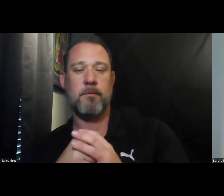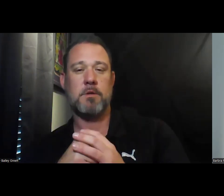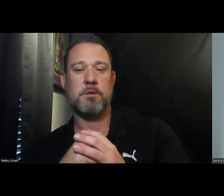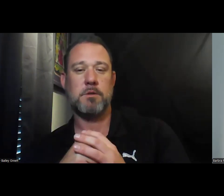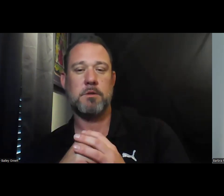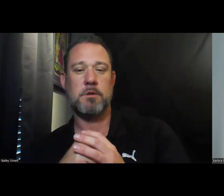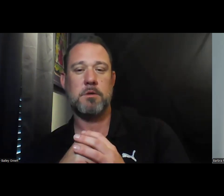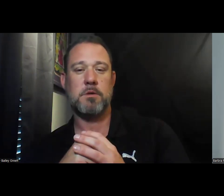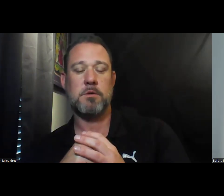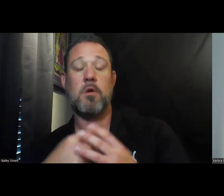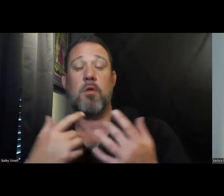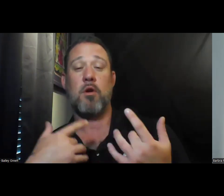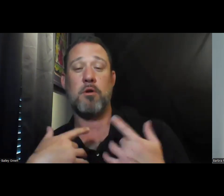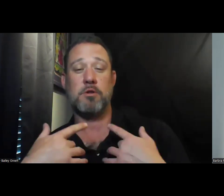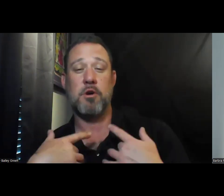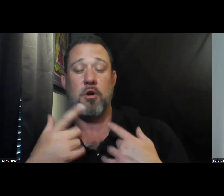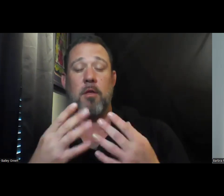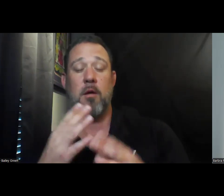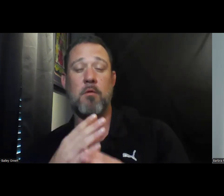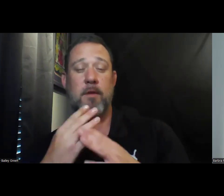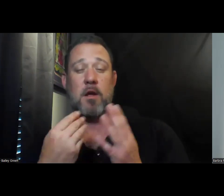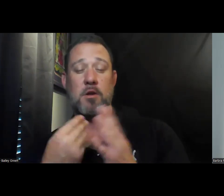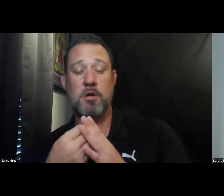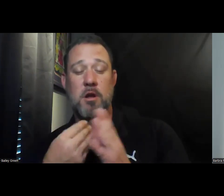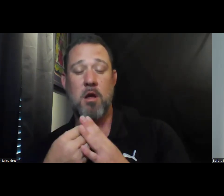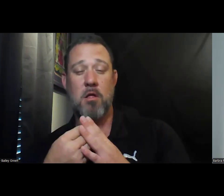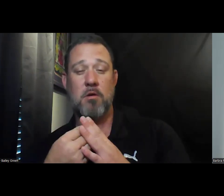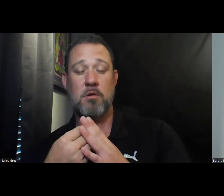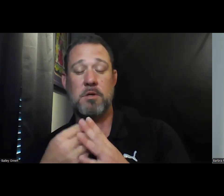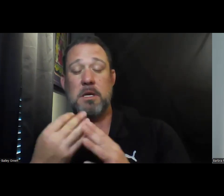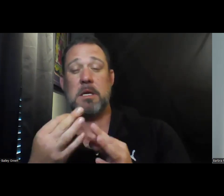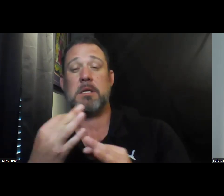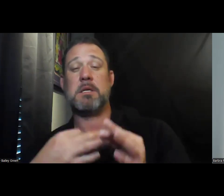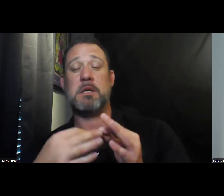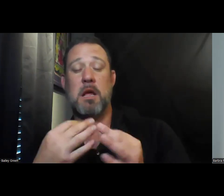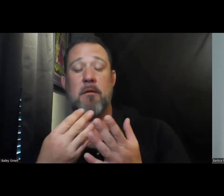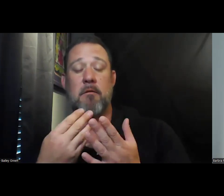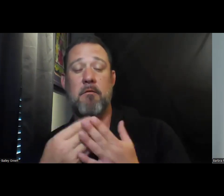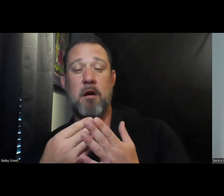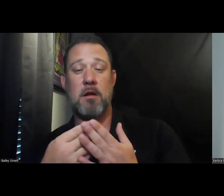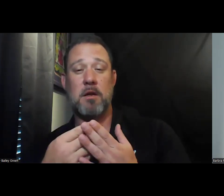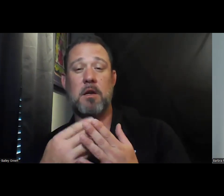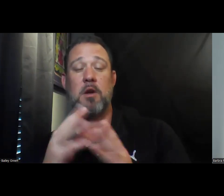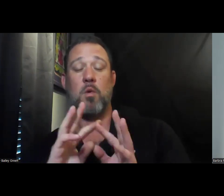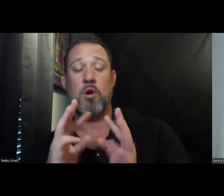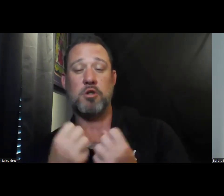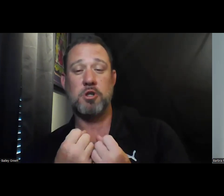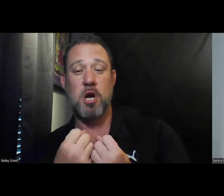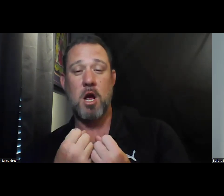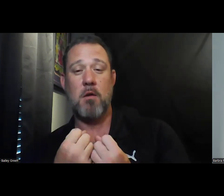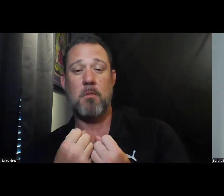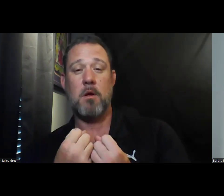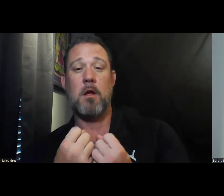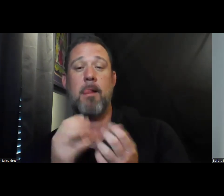So the concern is that those prevention dollars, if instead of funding something like workshops in